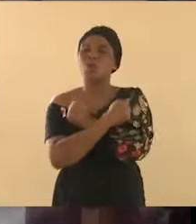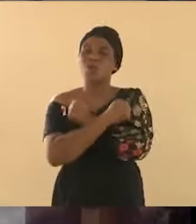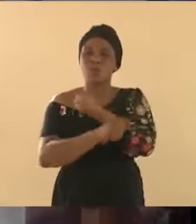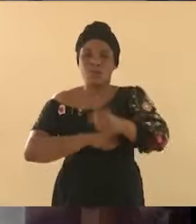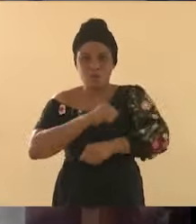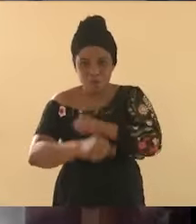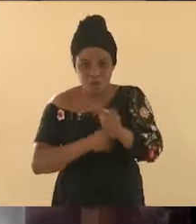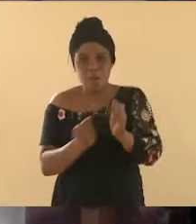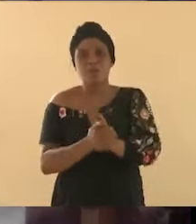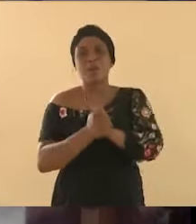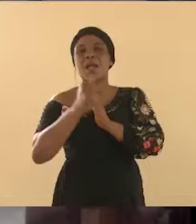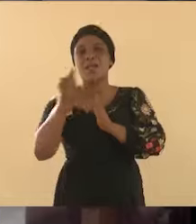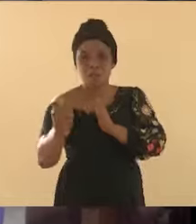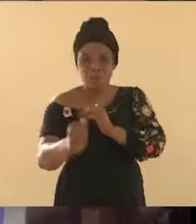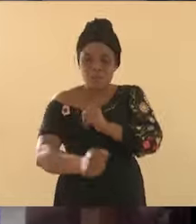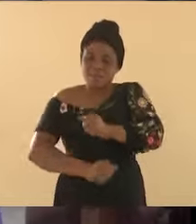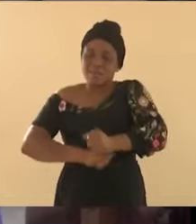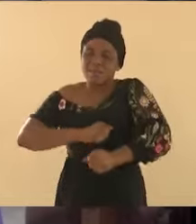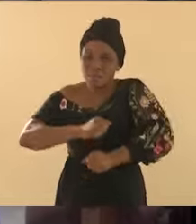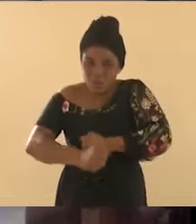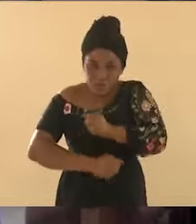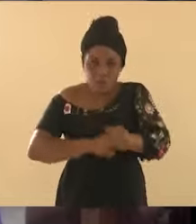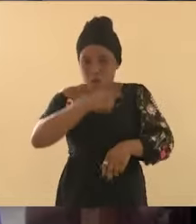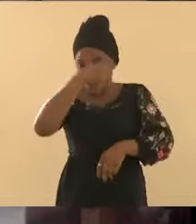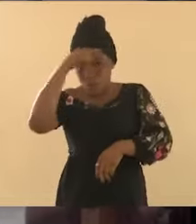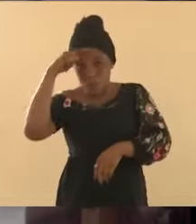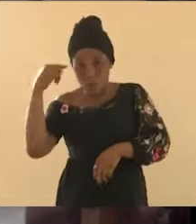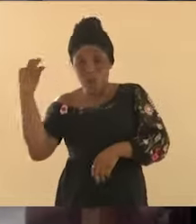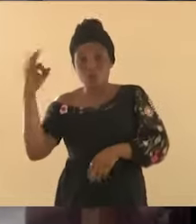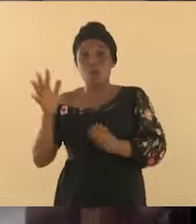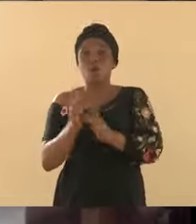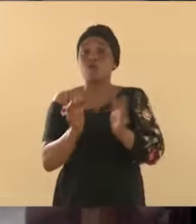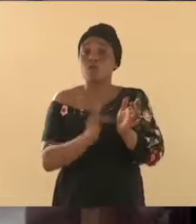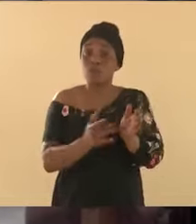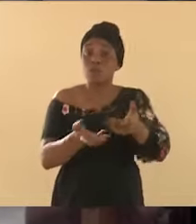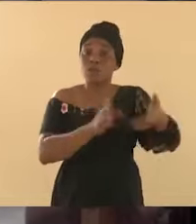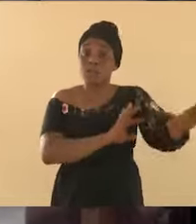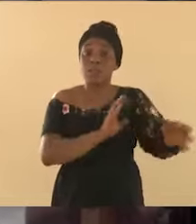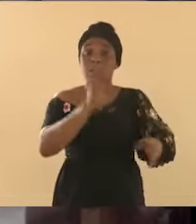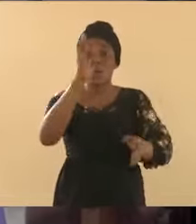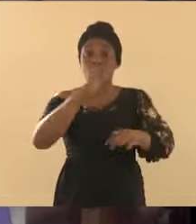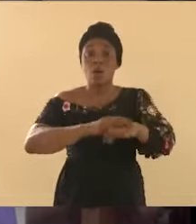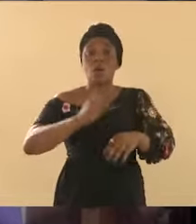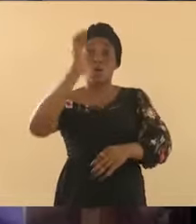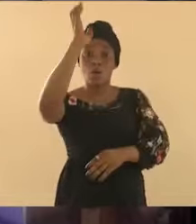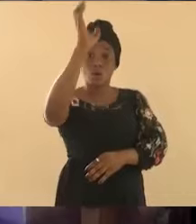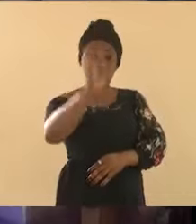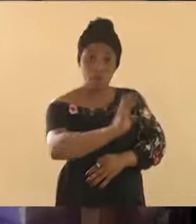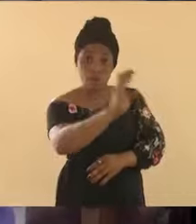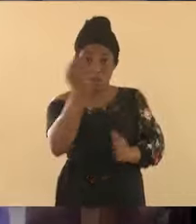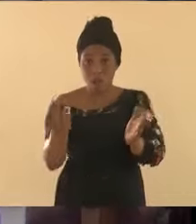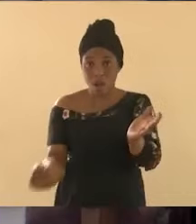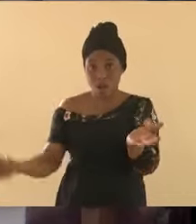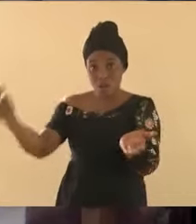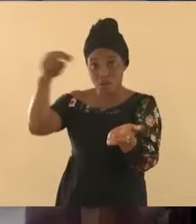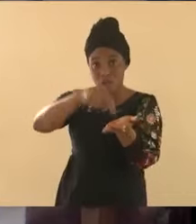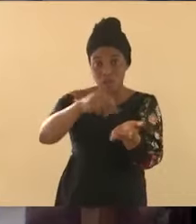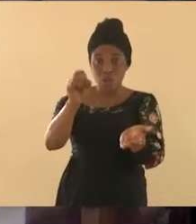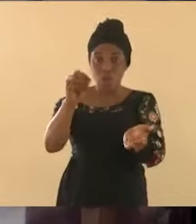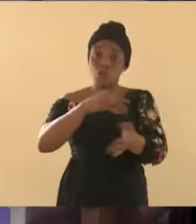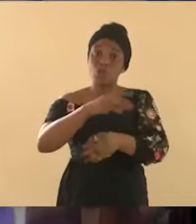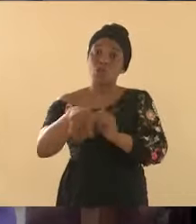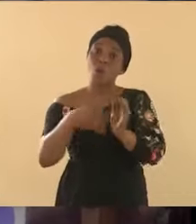Not that we love suffering, but we are experts in suffering because of Jesus' death on the cross and his eventual